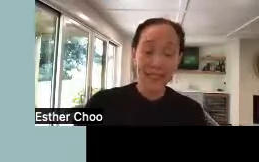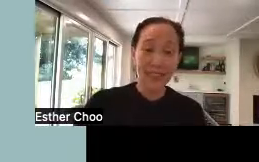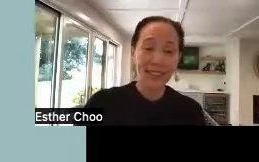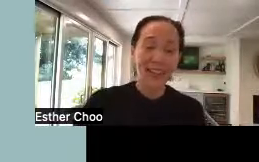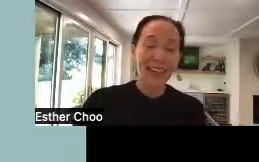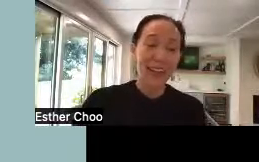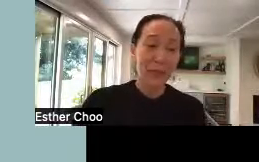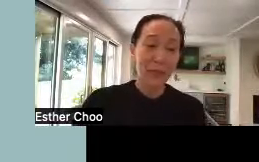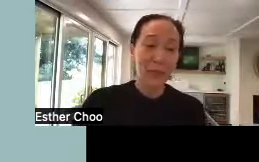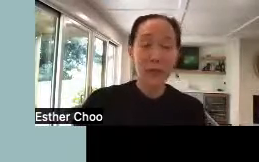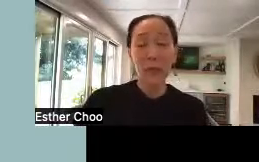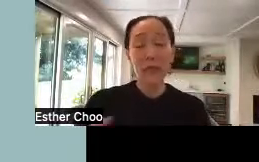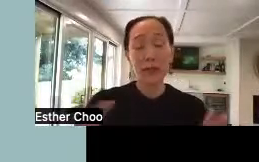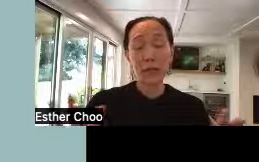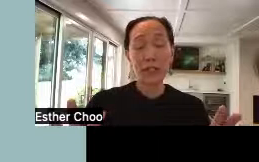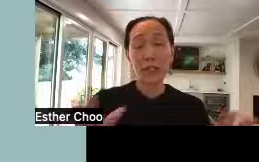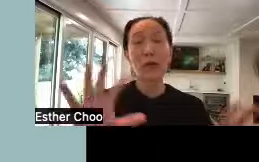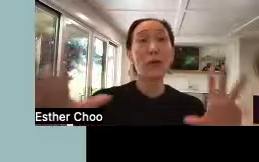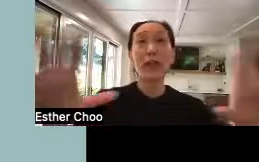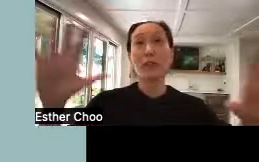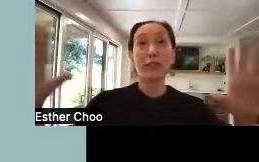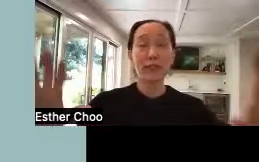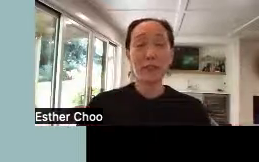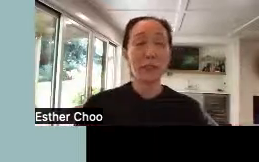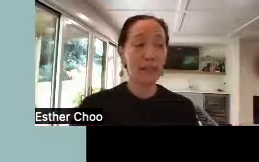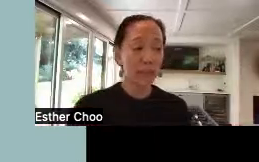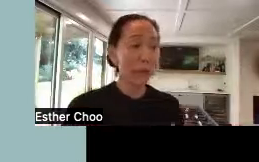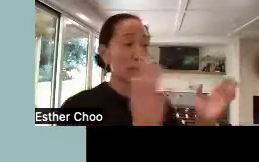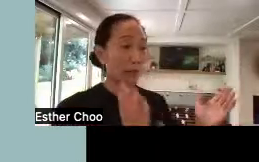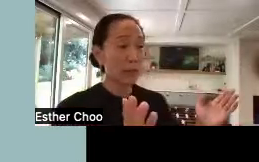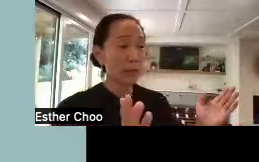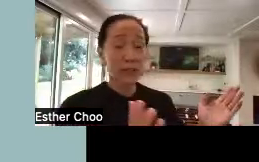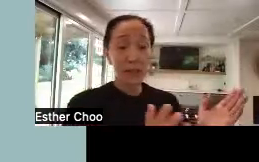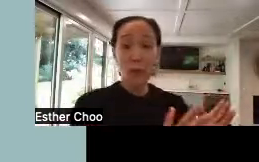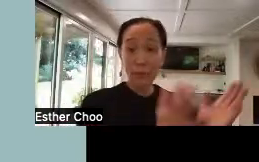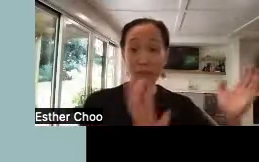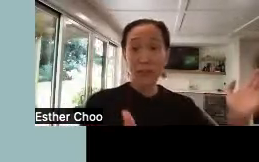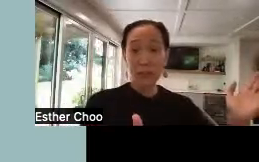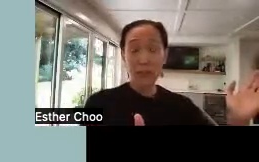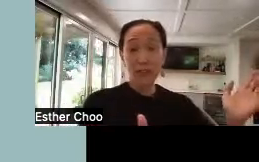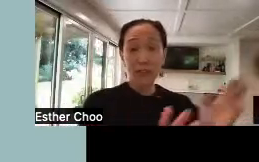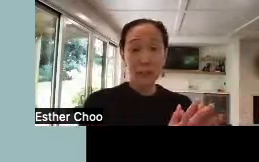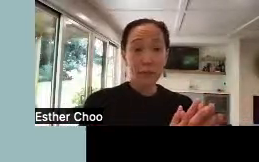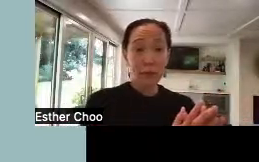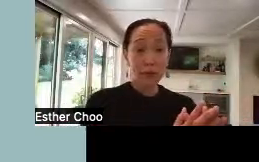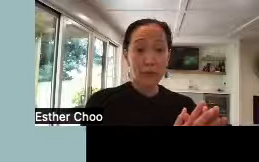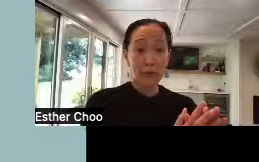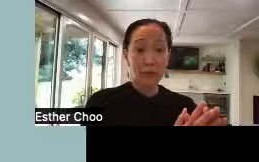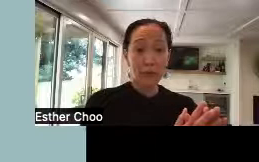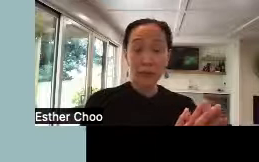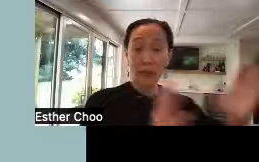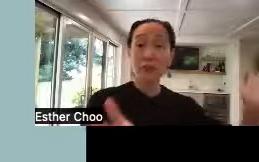any sense. We have this whole equity diversity plan, and then people pull up the webpage